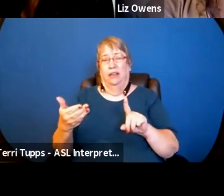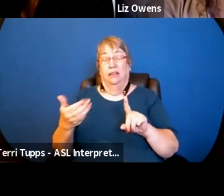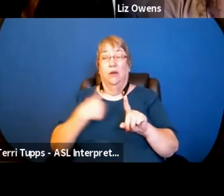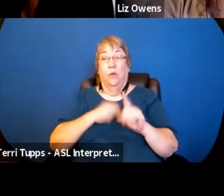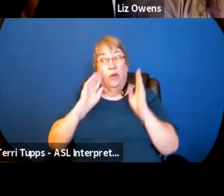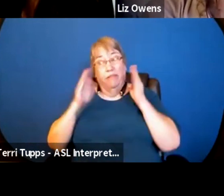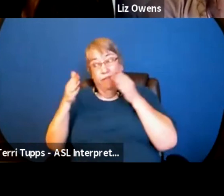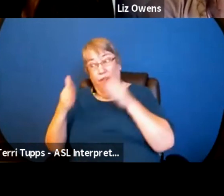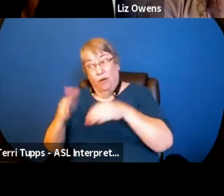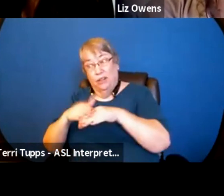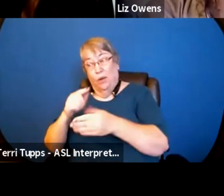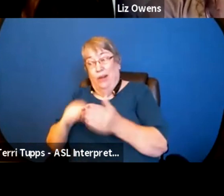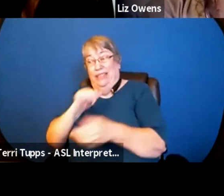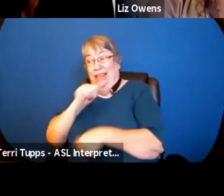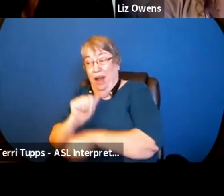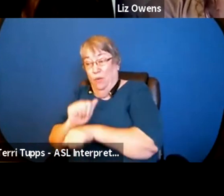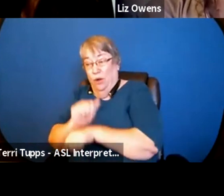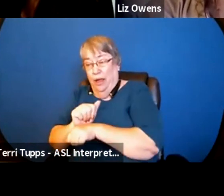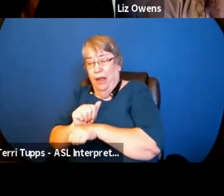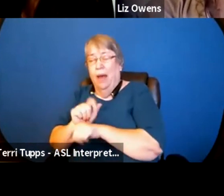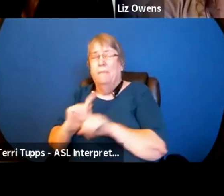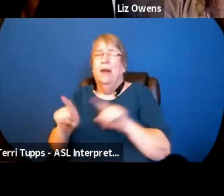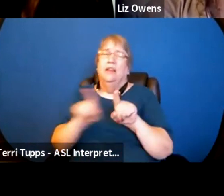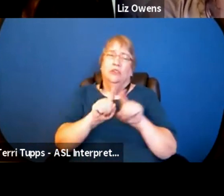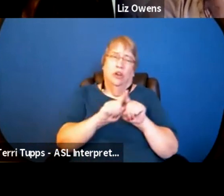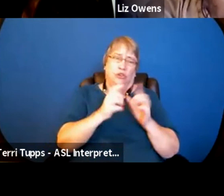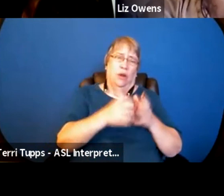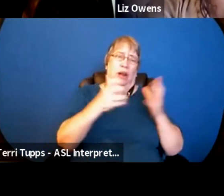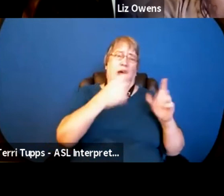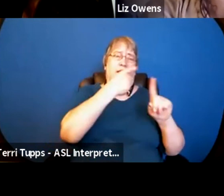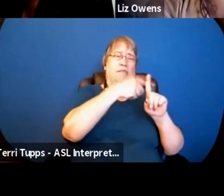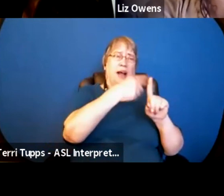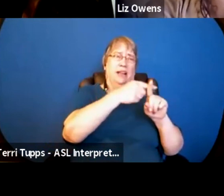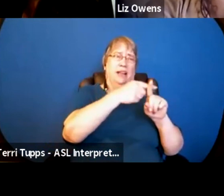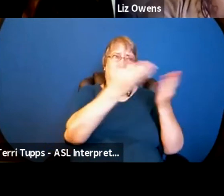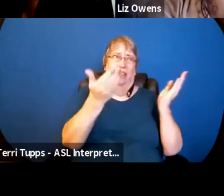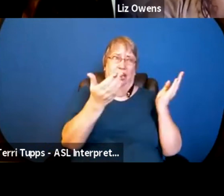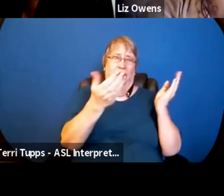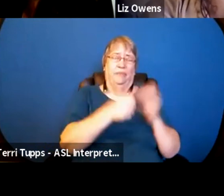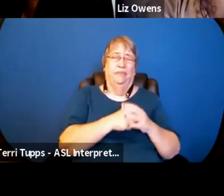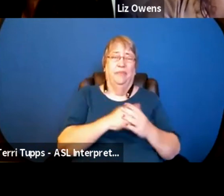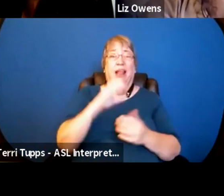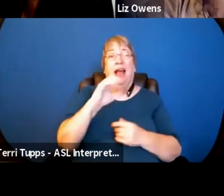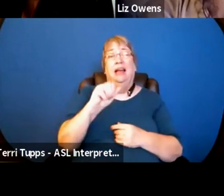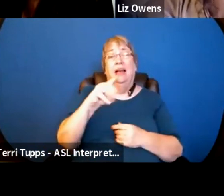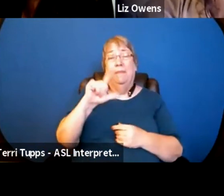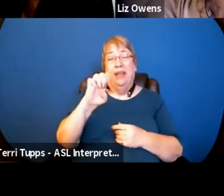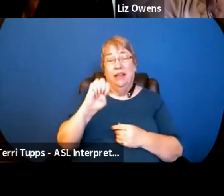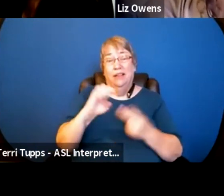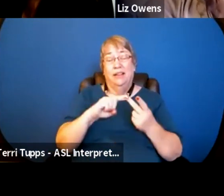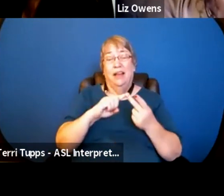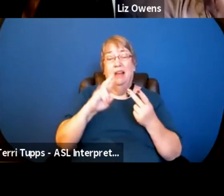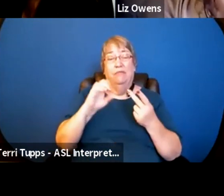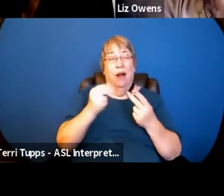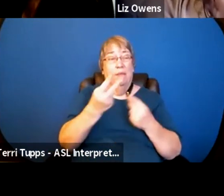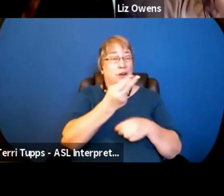not working and where the challenges are. As Camille and Robert have highlighted, there's a lot of work ahead, but I don't want us